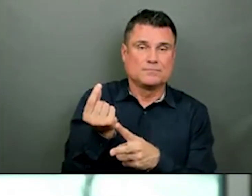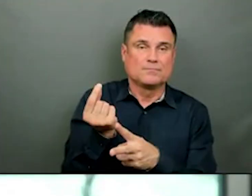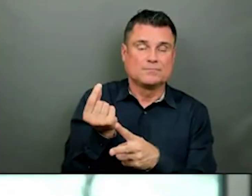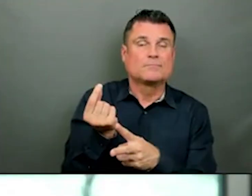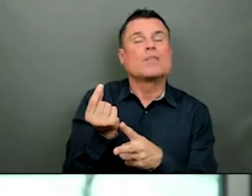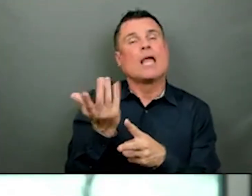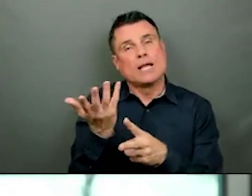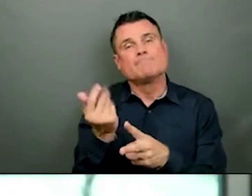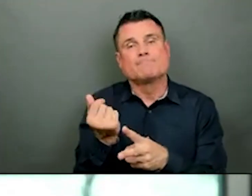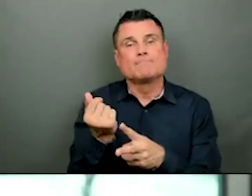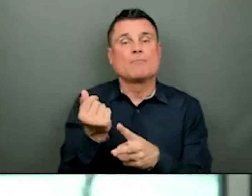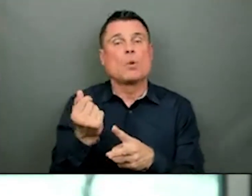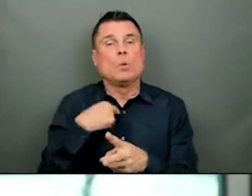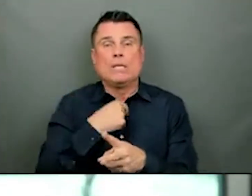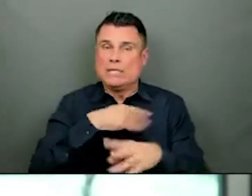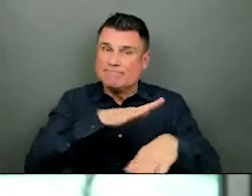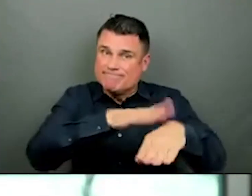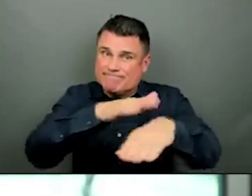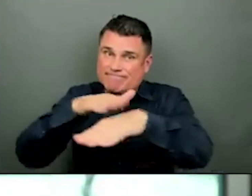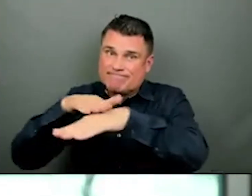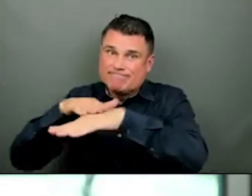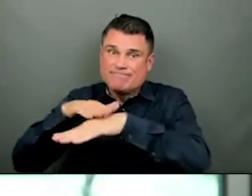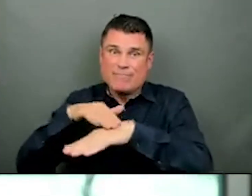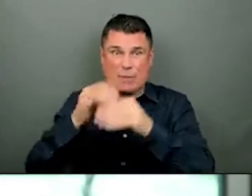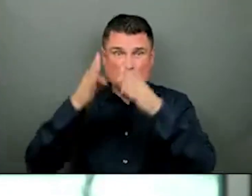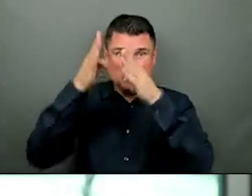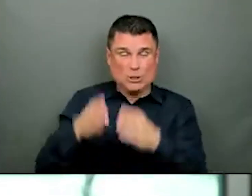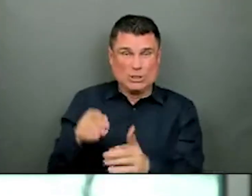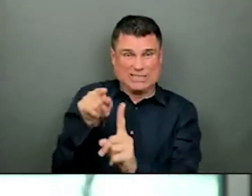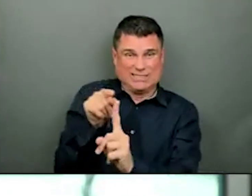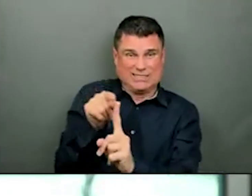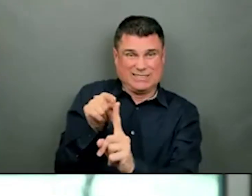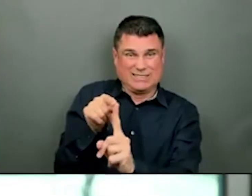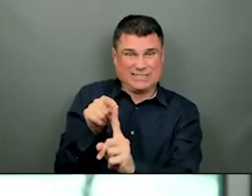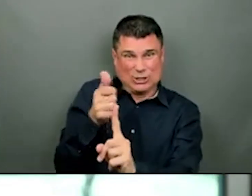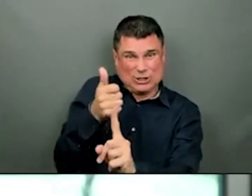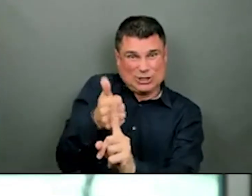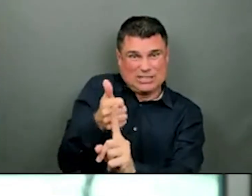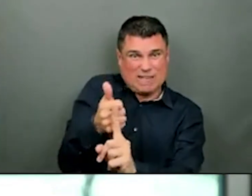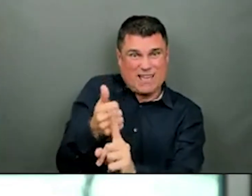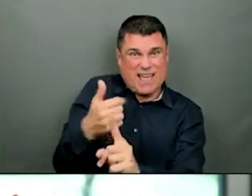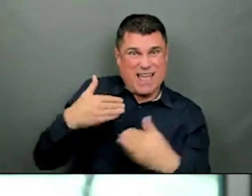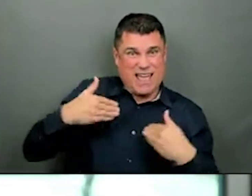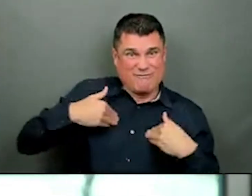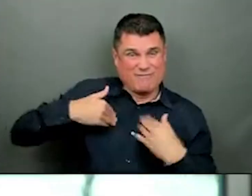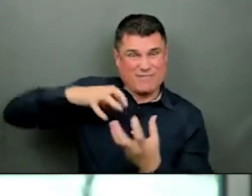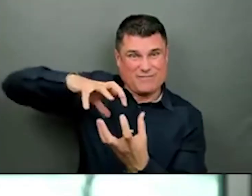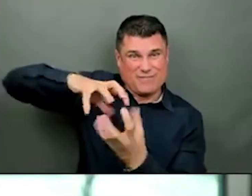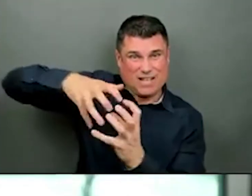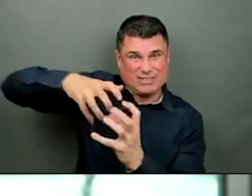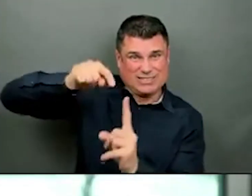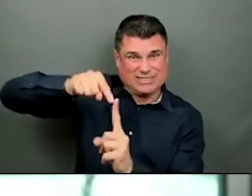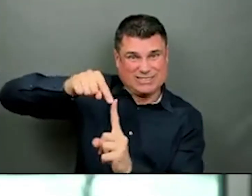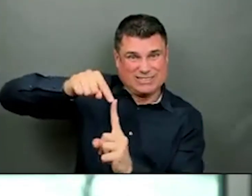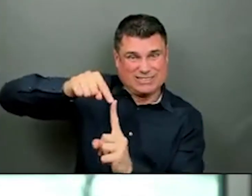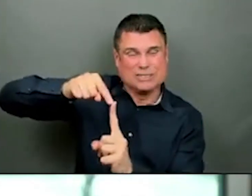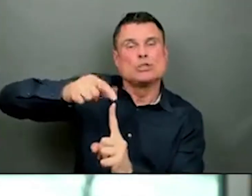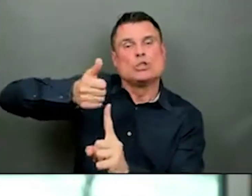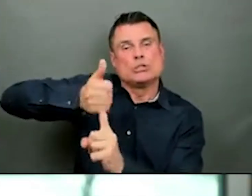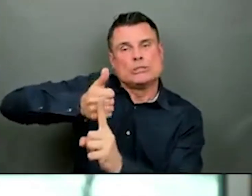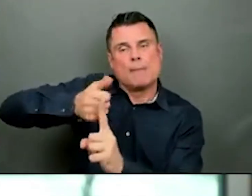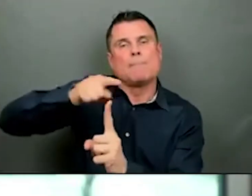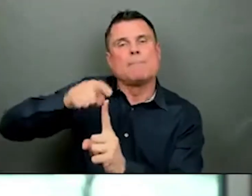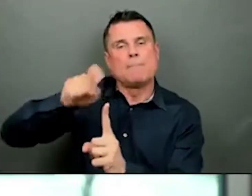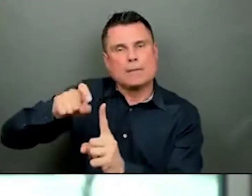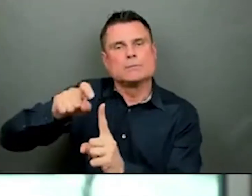some places as well. Whistler's a classic example where we had a lot of transmission in accommodation, in group